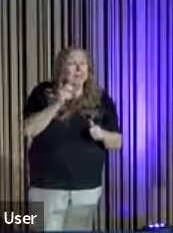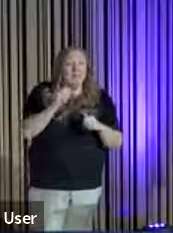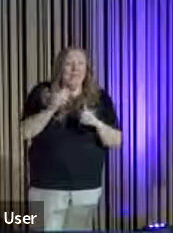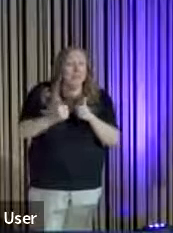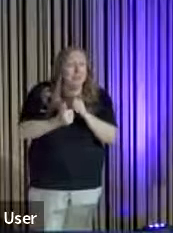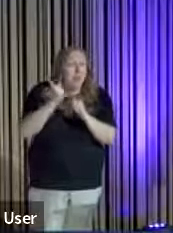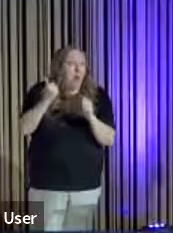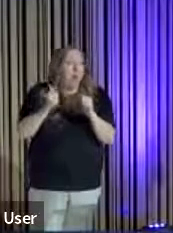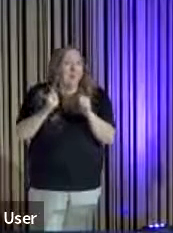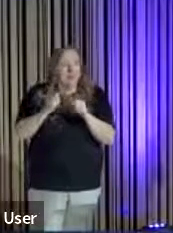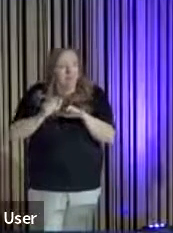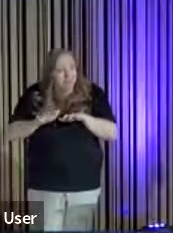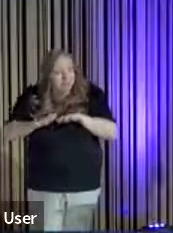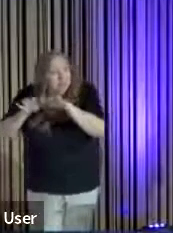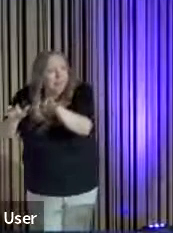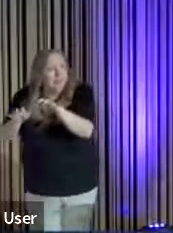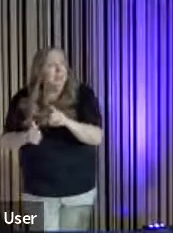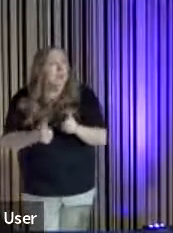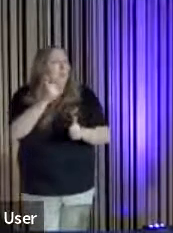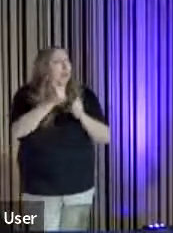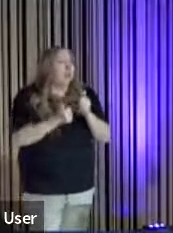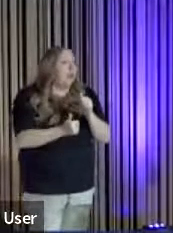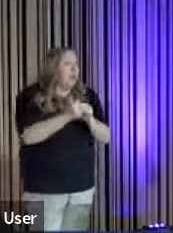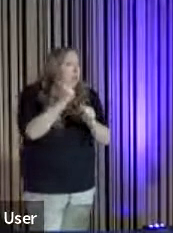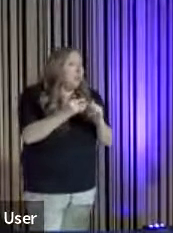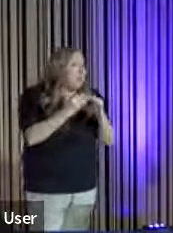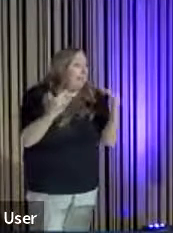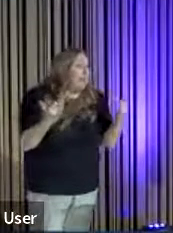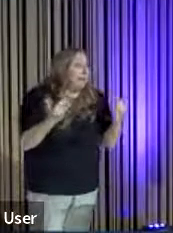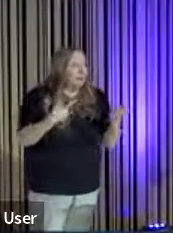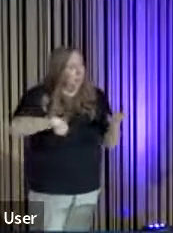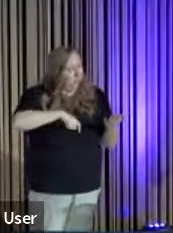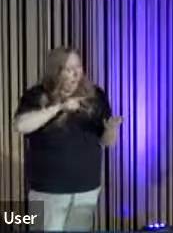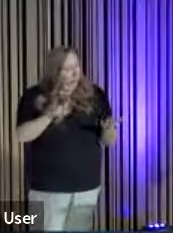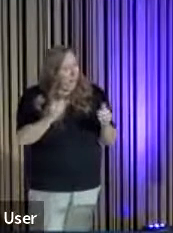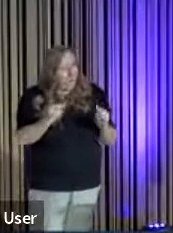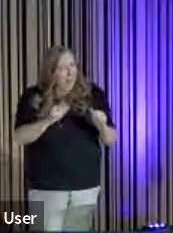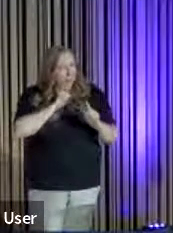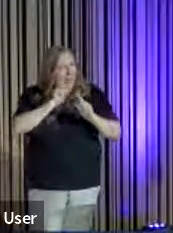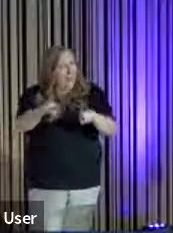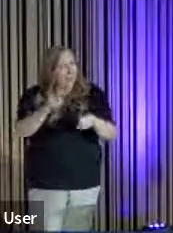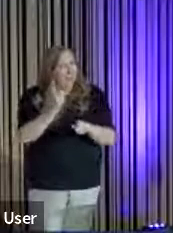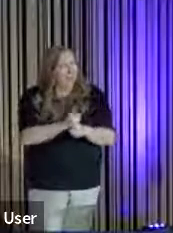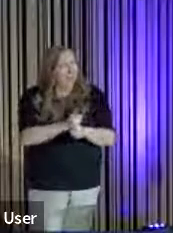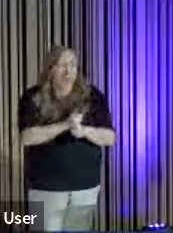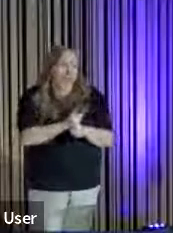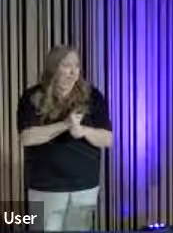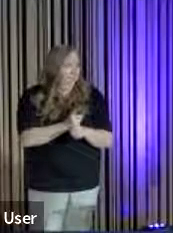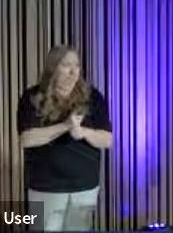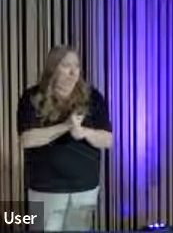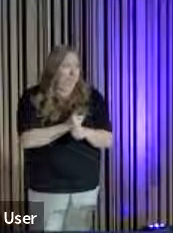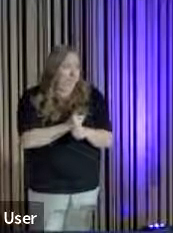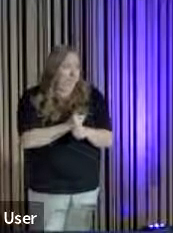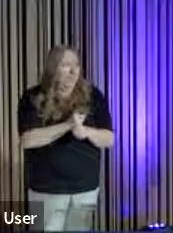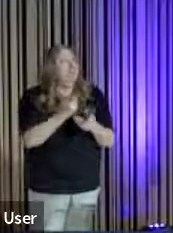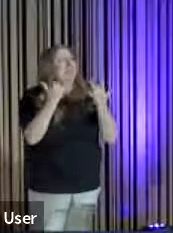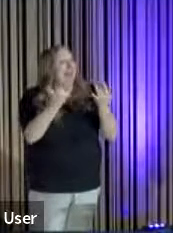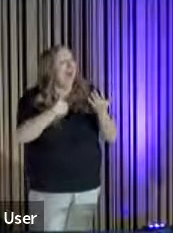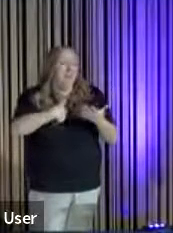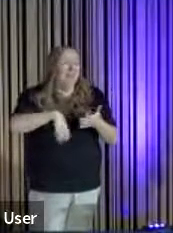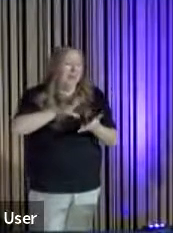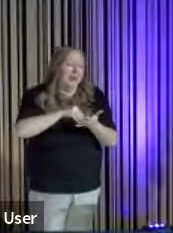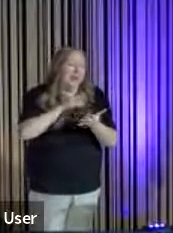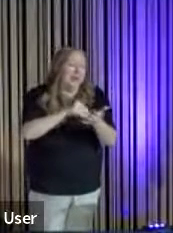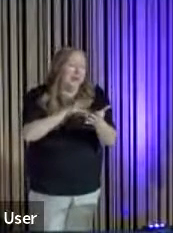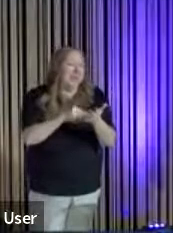most diverse? We should know that, the answer to those questions, right? And you'll see the answers are quite surprising. But before I show